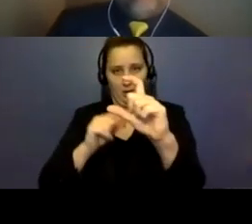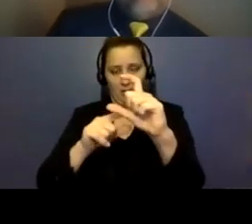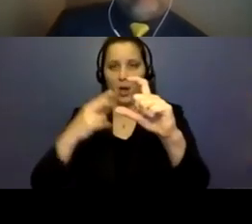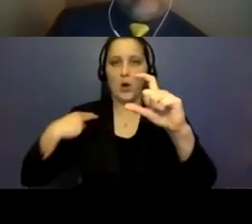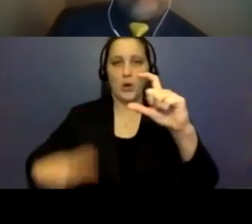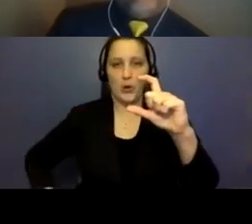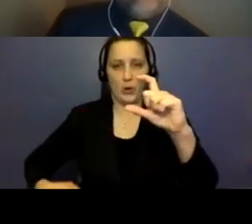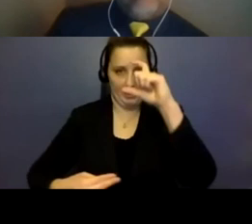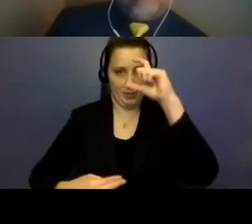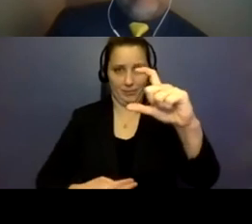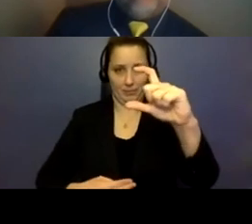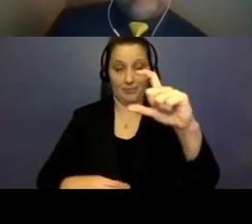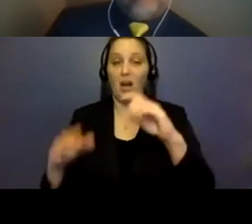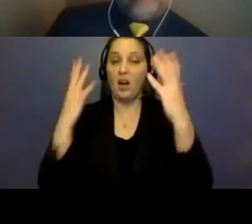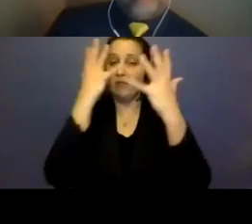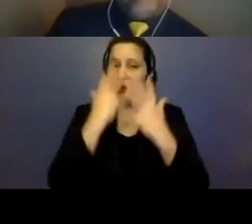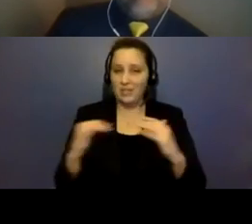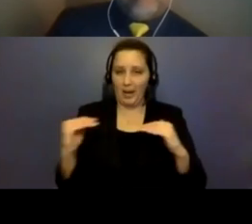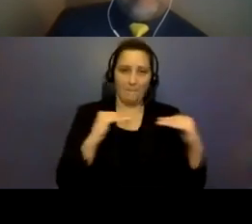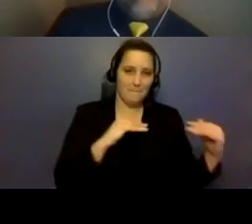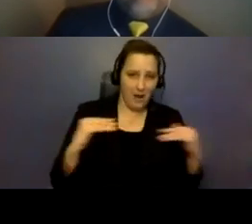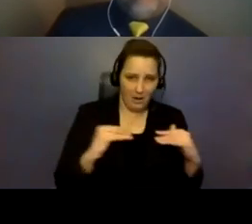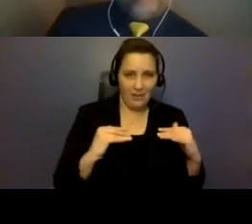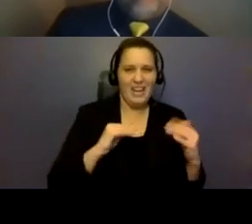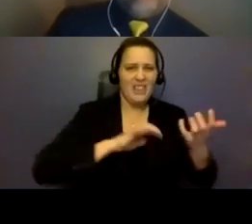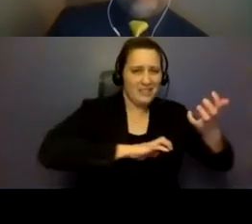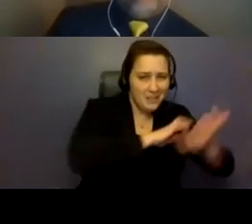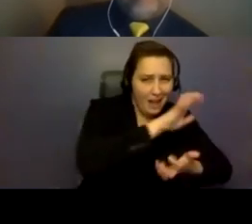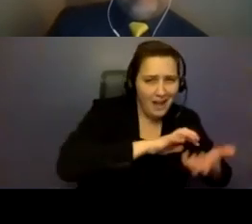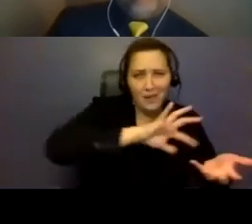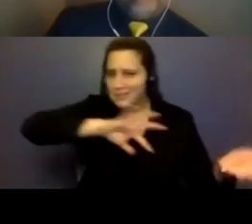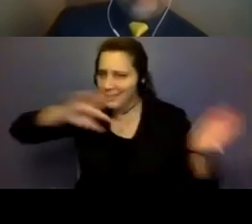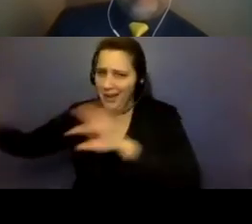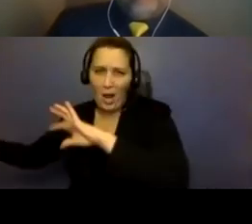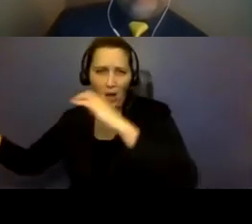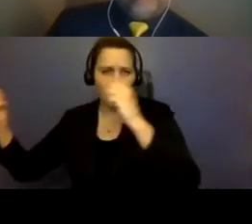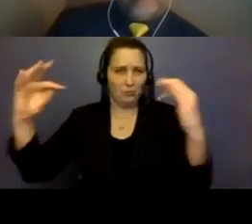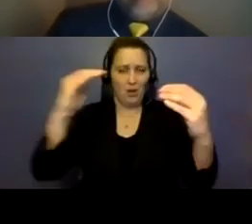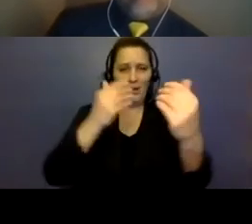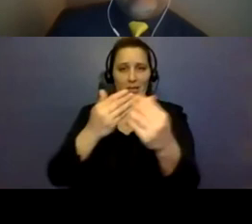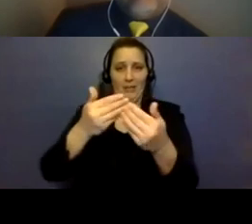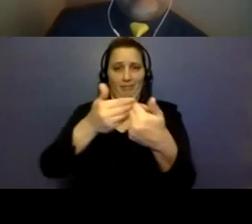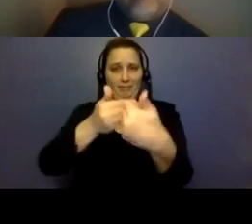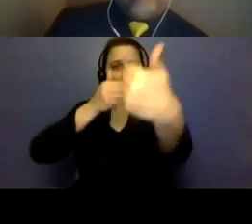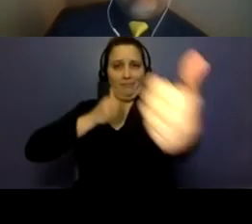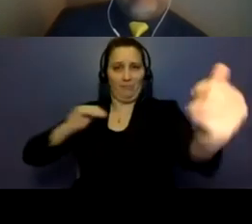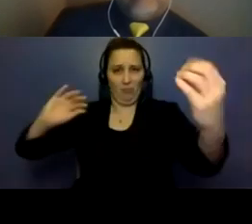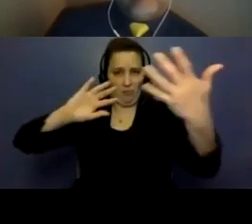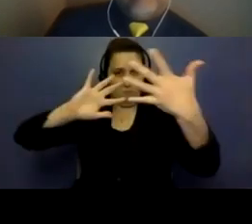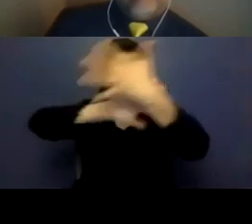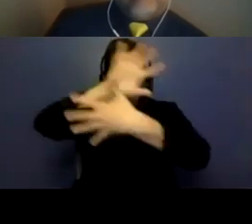Unfortunately, like a battlefield, there's chaos, there's smoke, there's a lot of things that get between us in that lens of what we